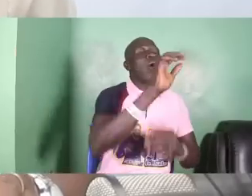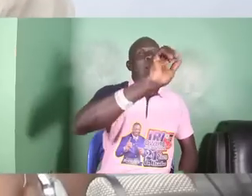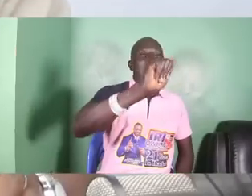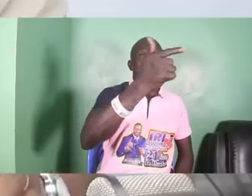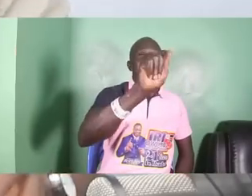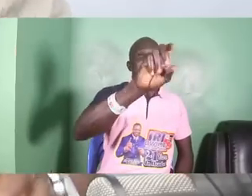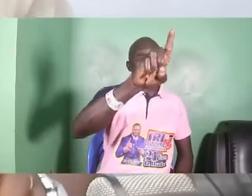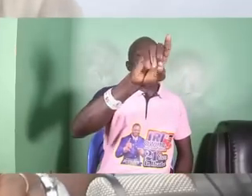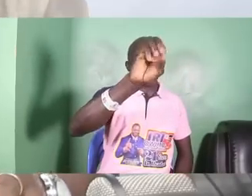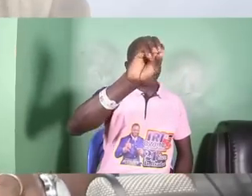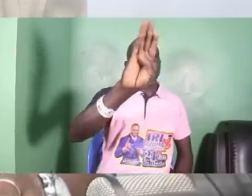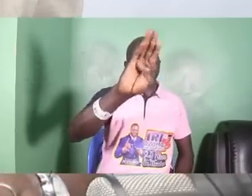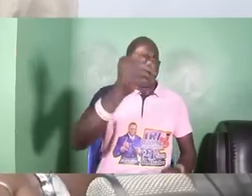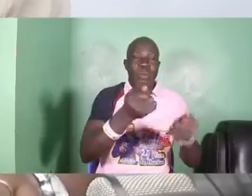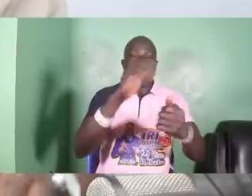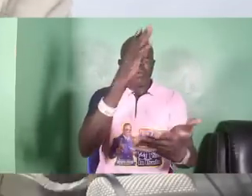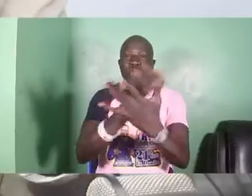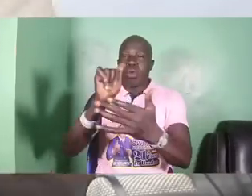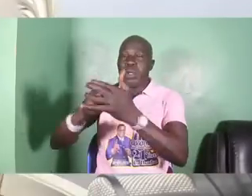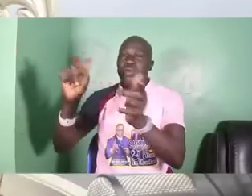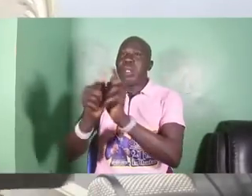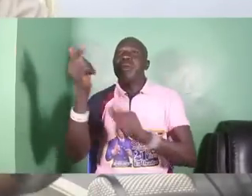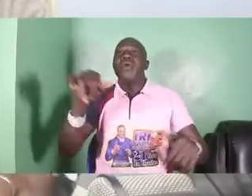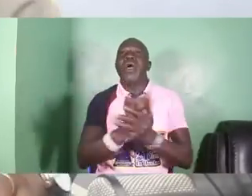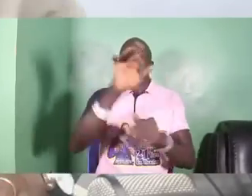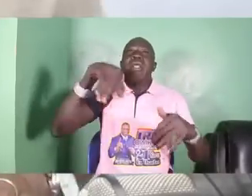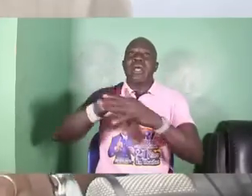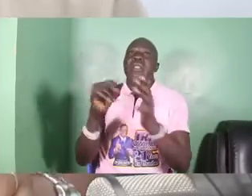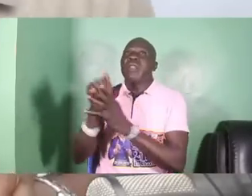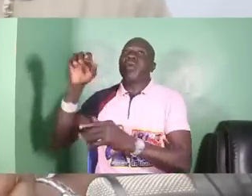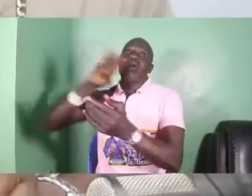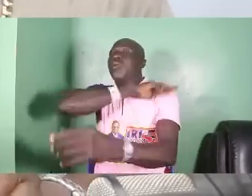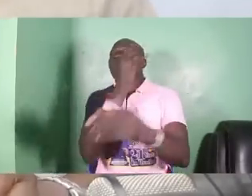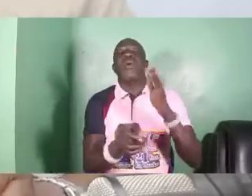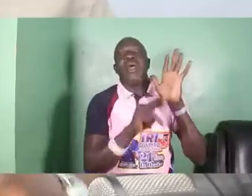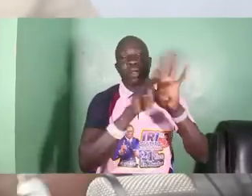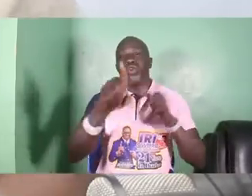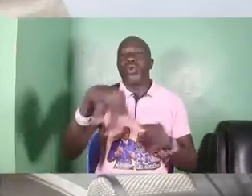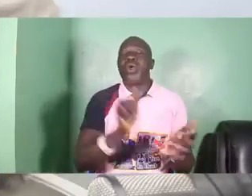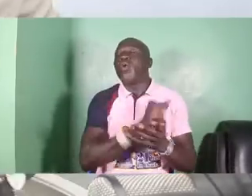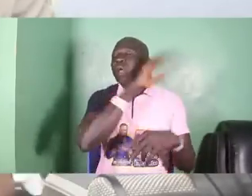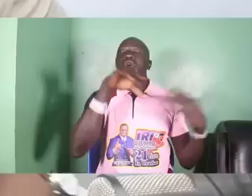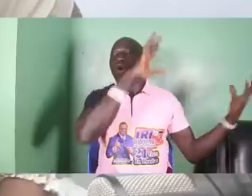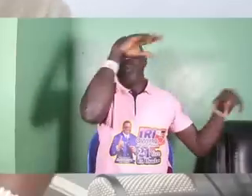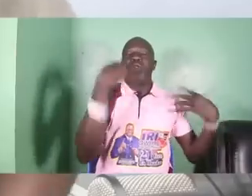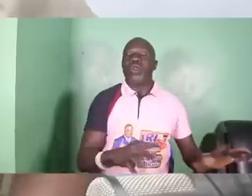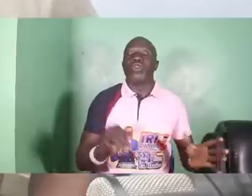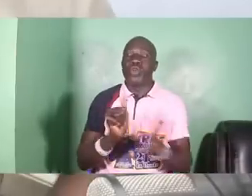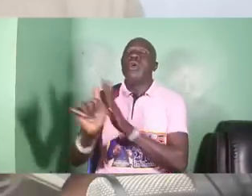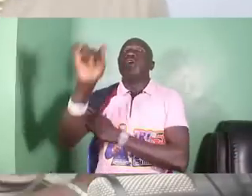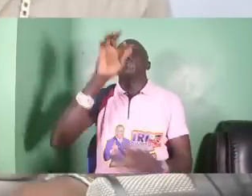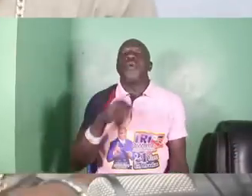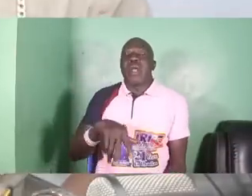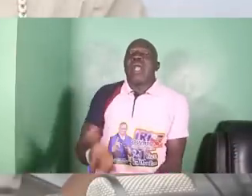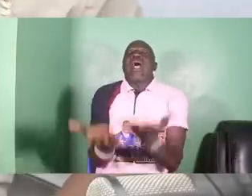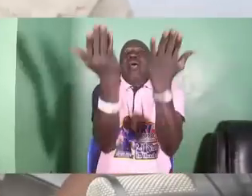you are alive. Me, sir. Listen, sir. Today will be great. And Allah will bless you. Master wants to intervene. Where you've lost hope. Allah man